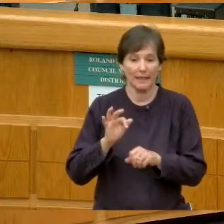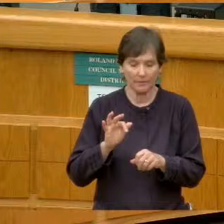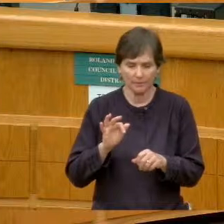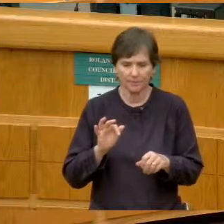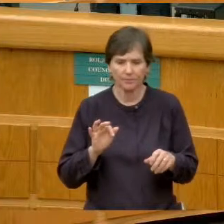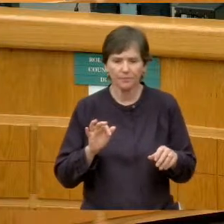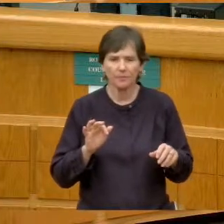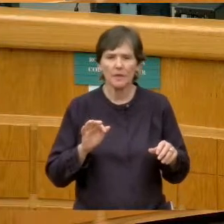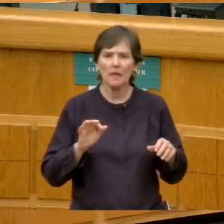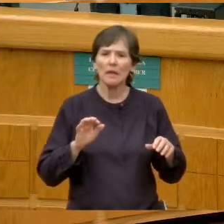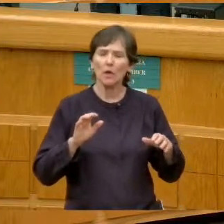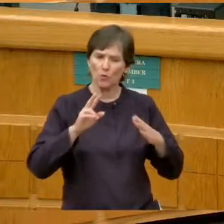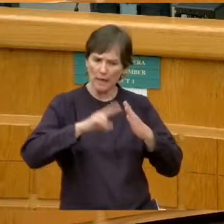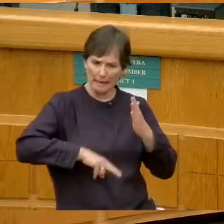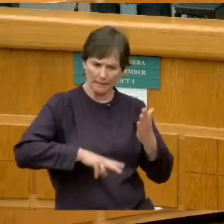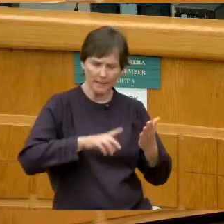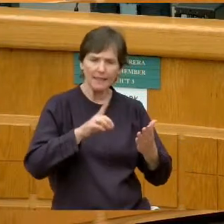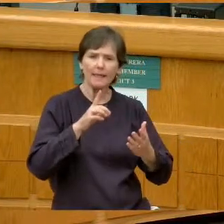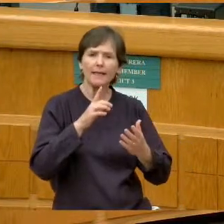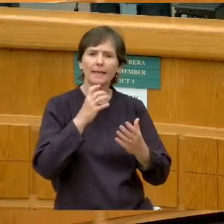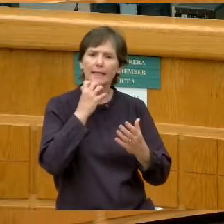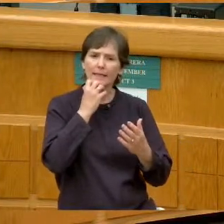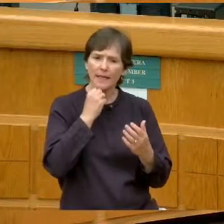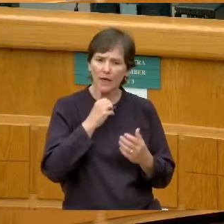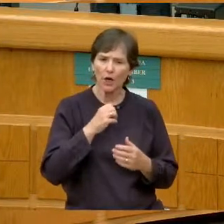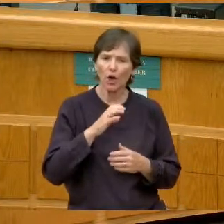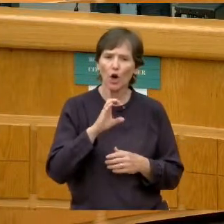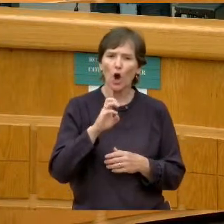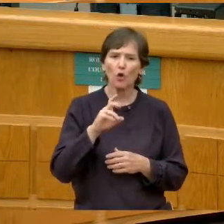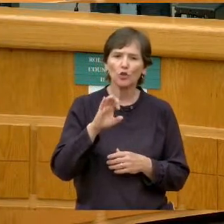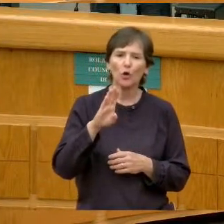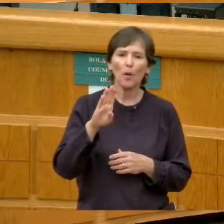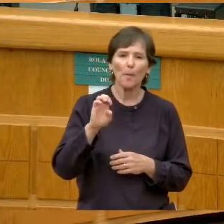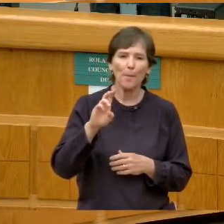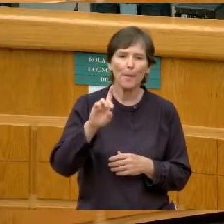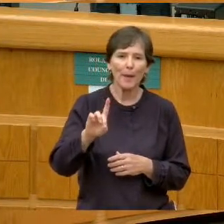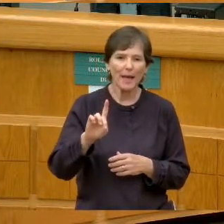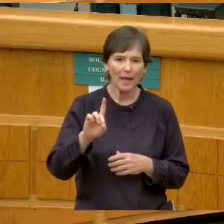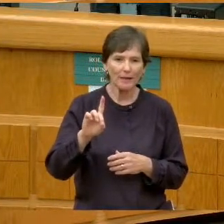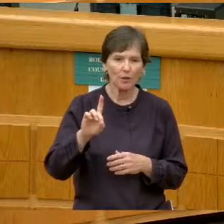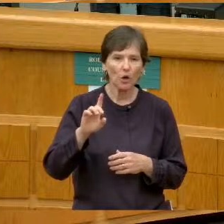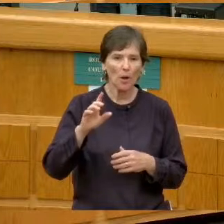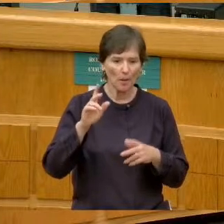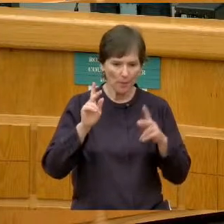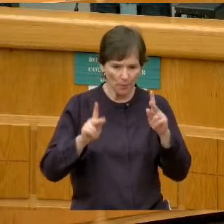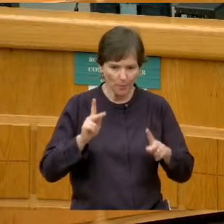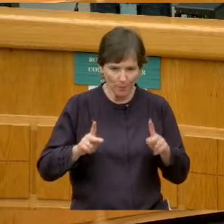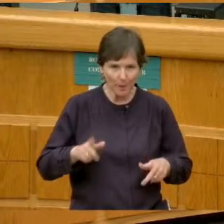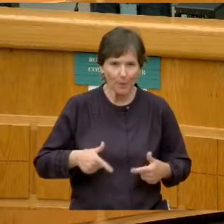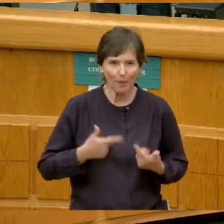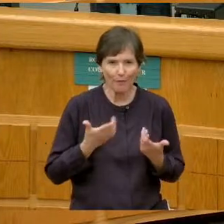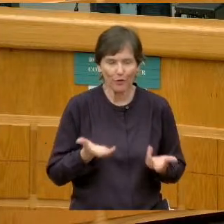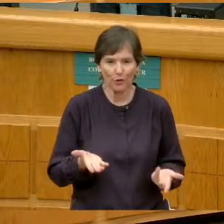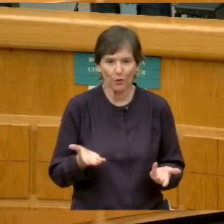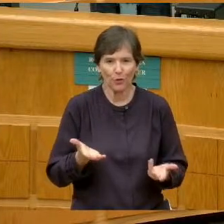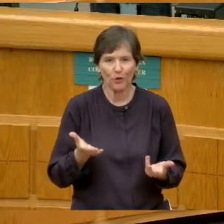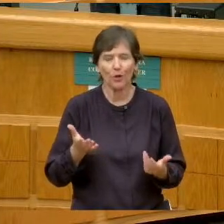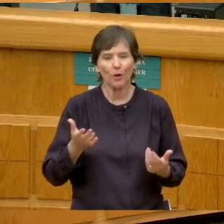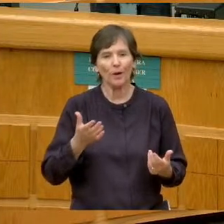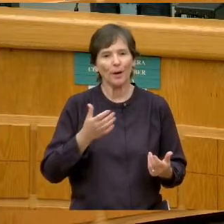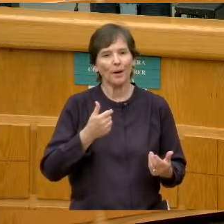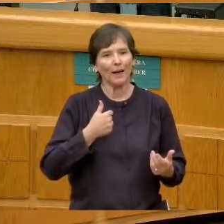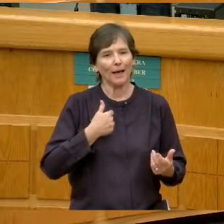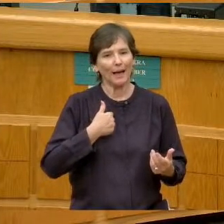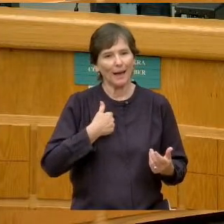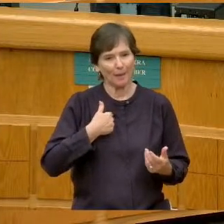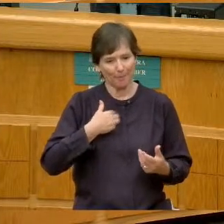am COVID-19, and most consider me an unwanted guest. My visit here was not meant to last this